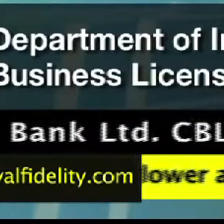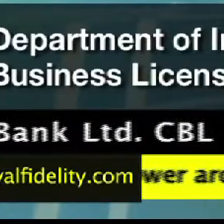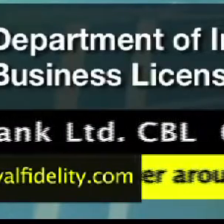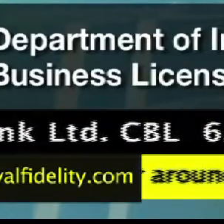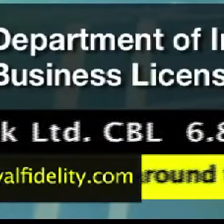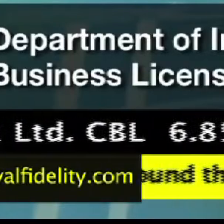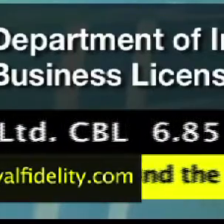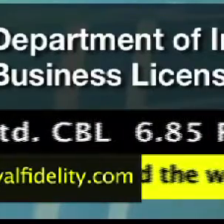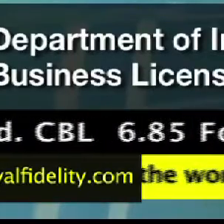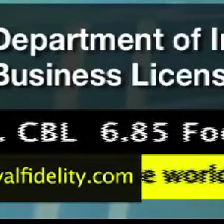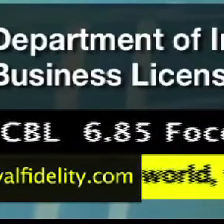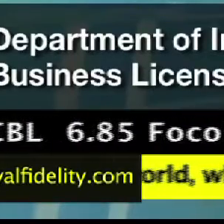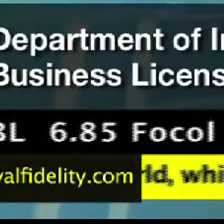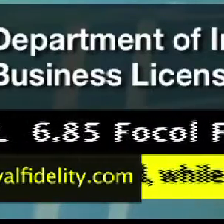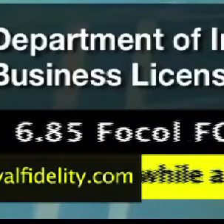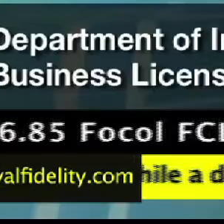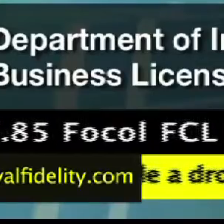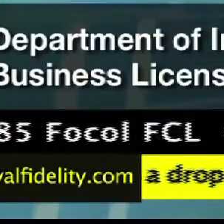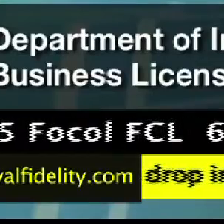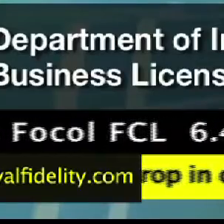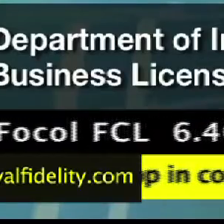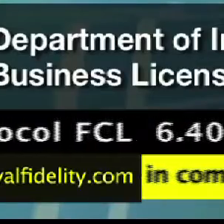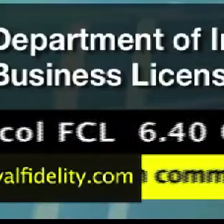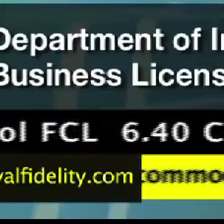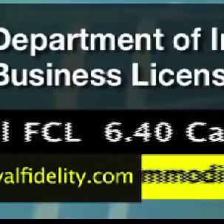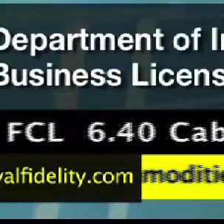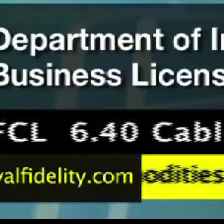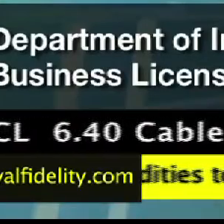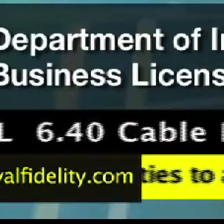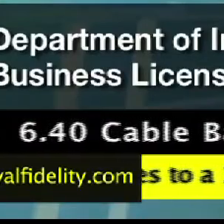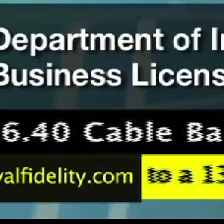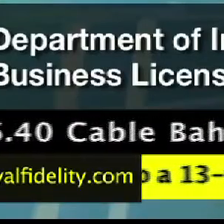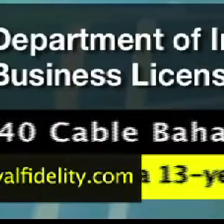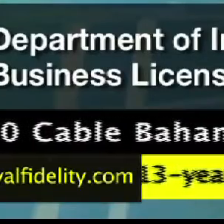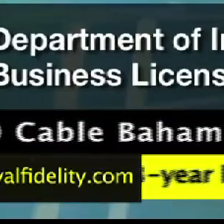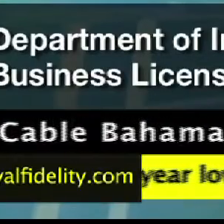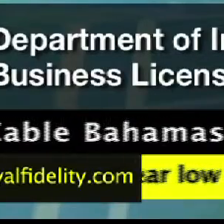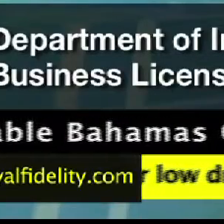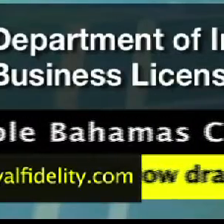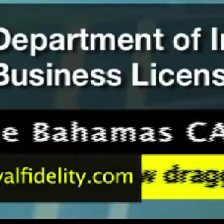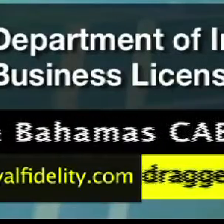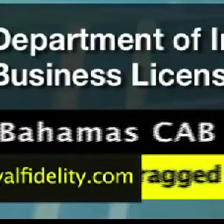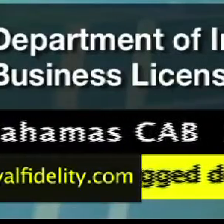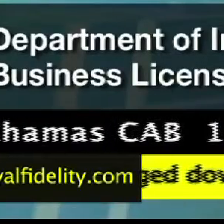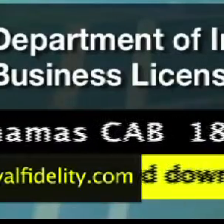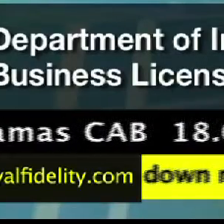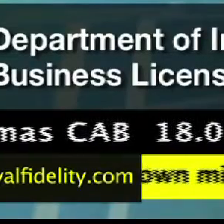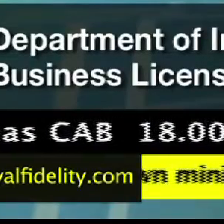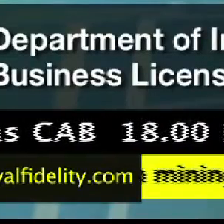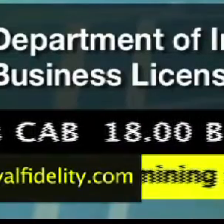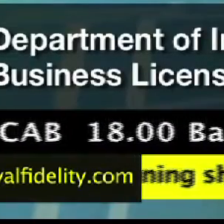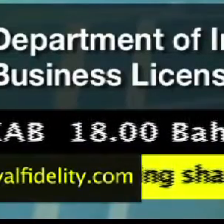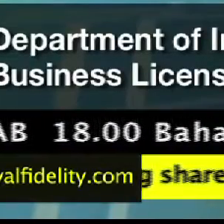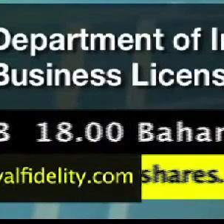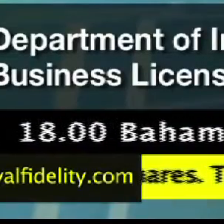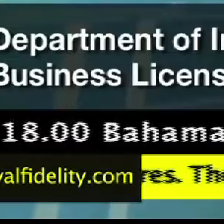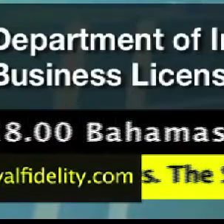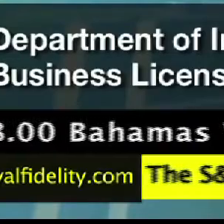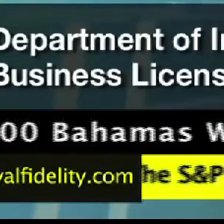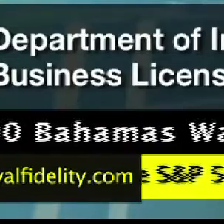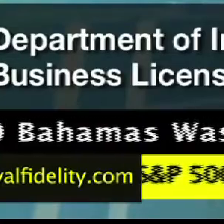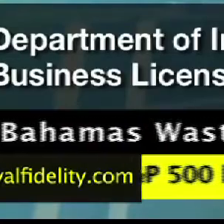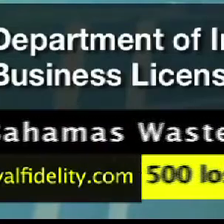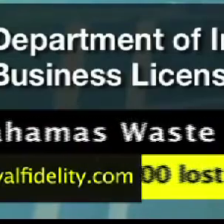online form that requests similar information and/or documentation as the paper application. It will generate an